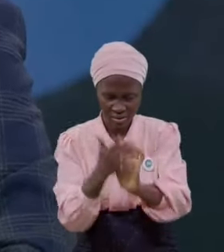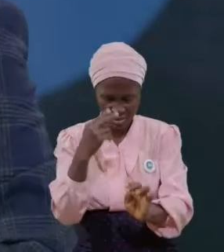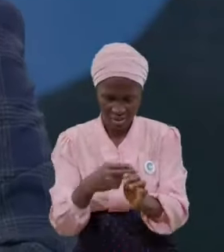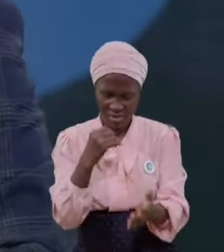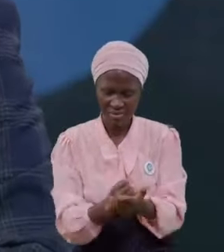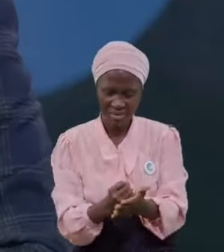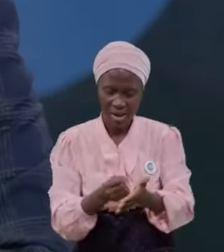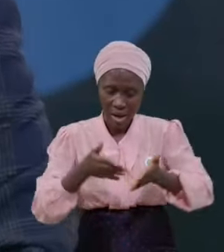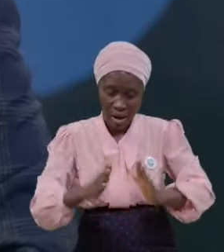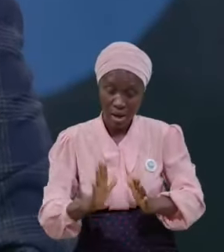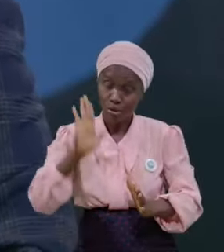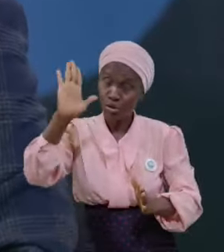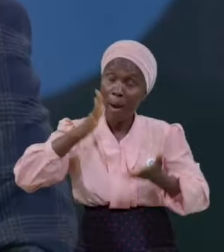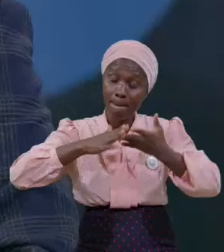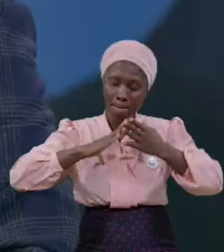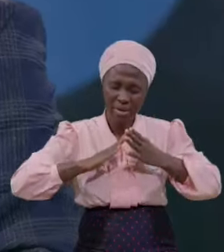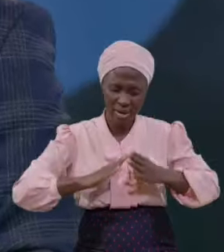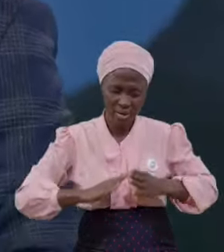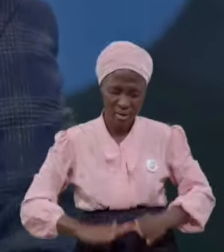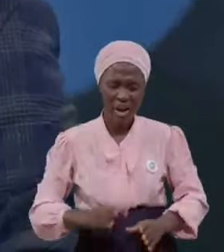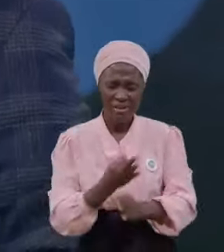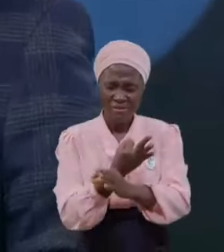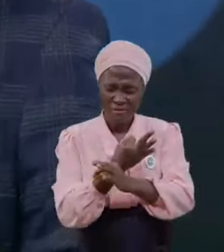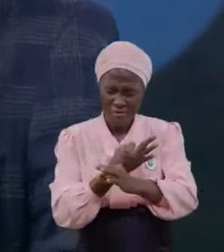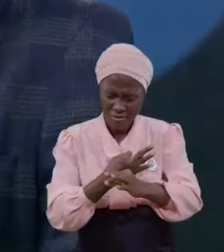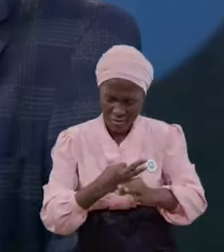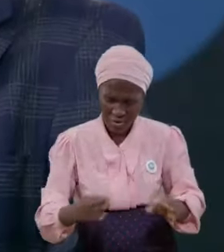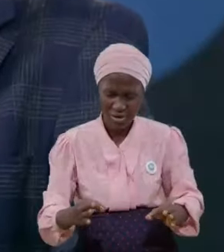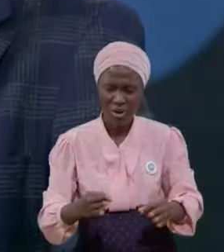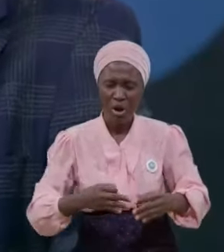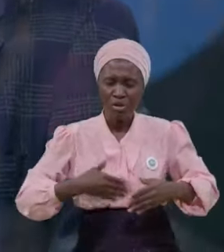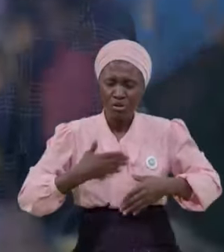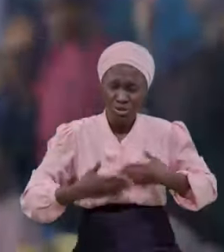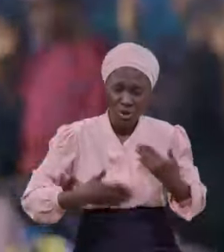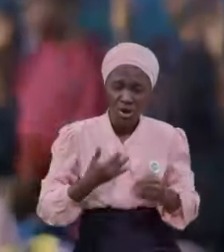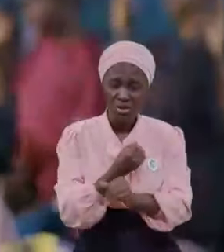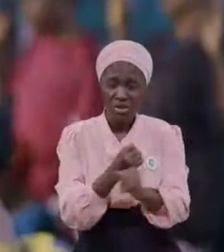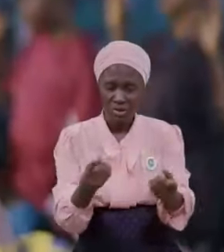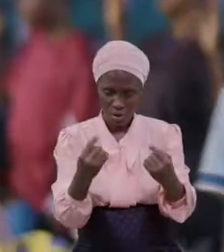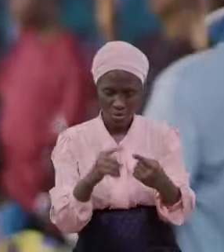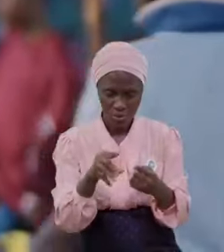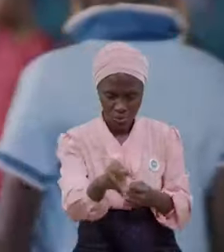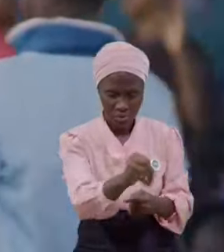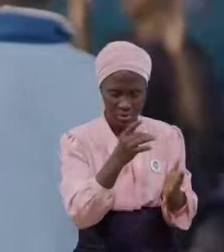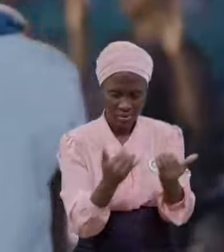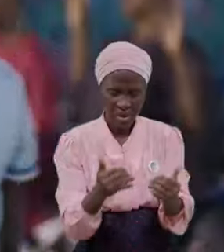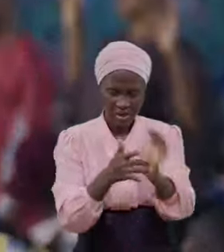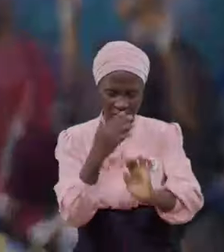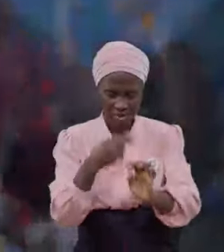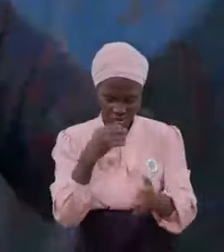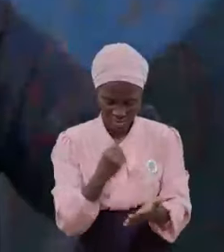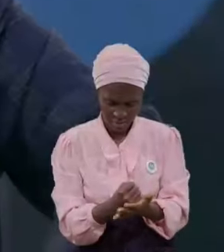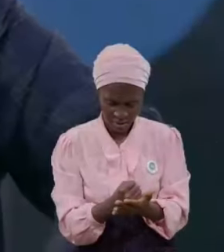of salvation come to them now in Jesus' name. And the grace to